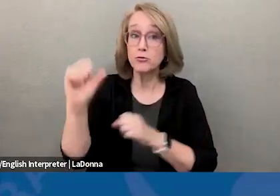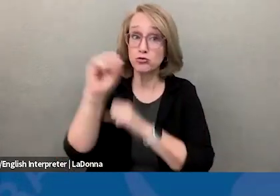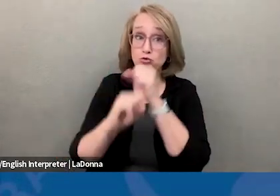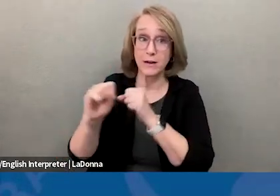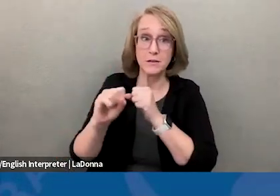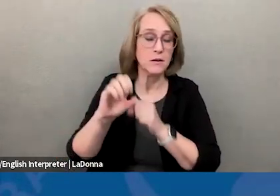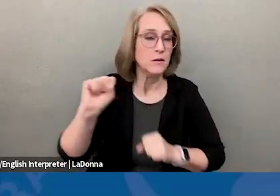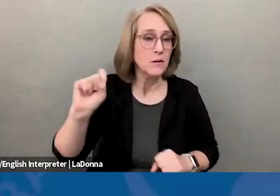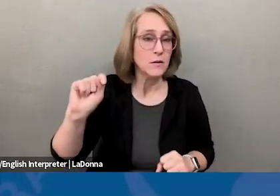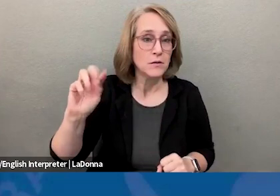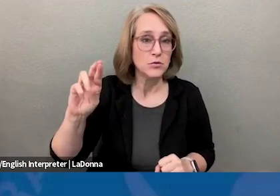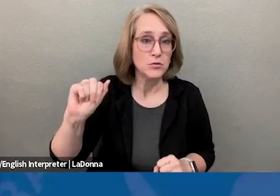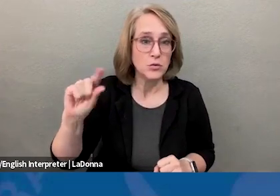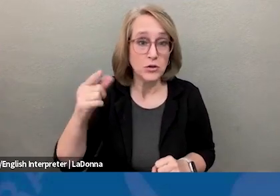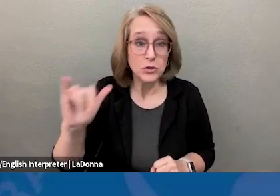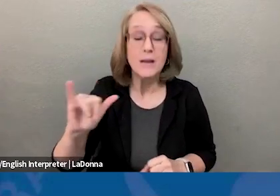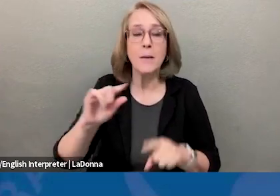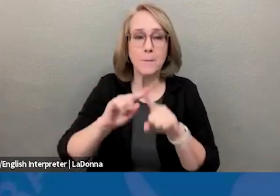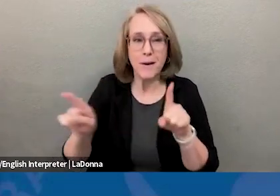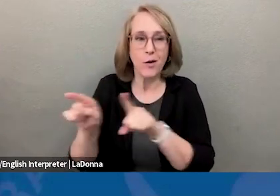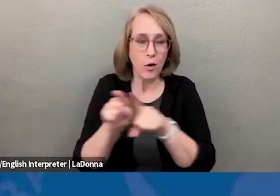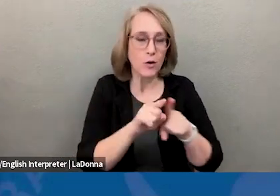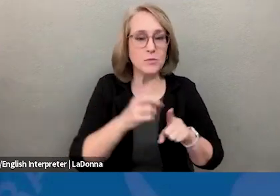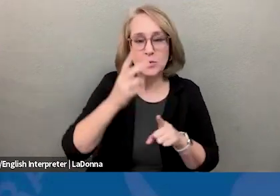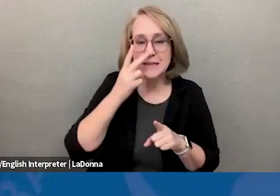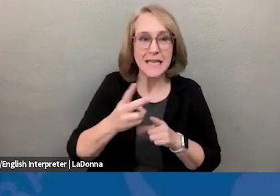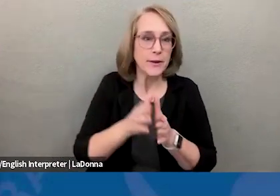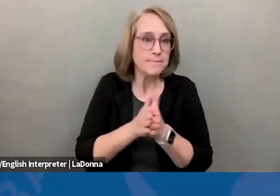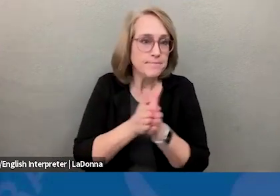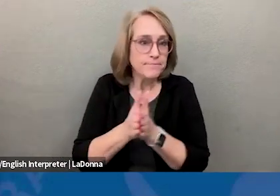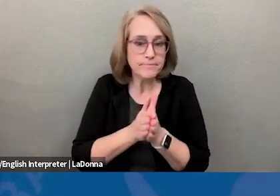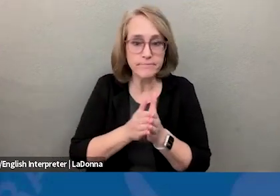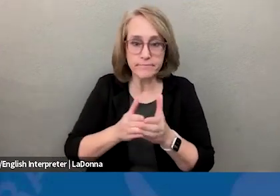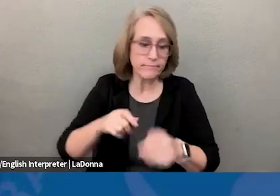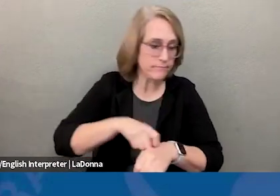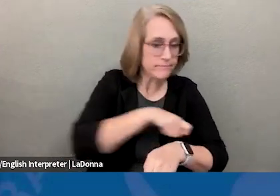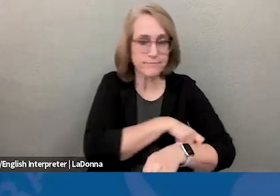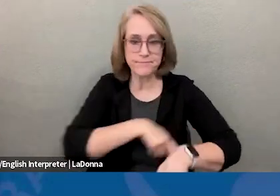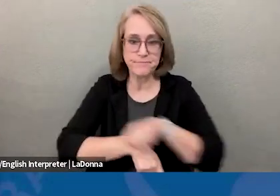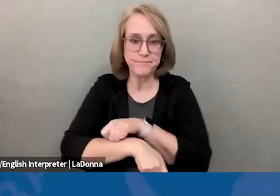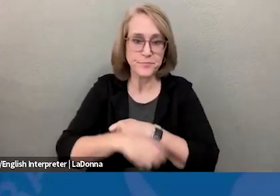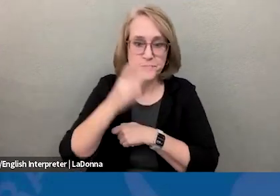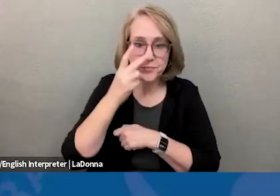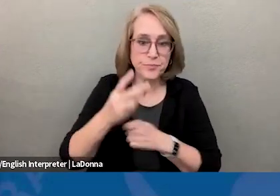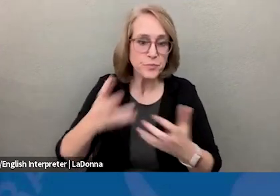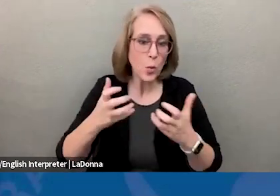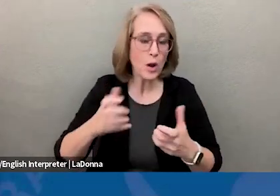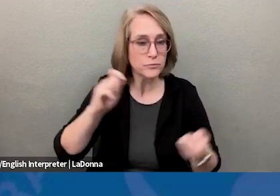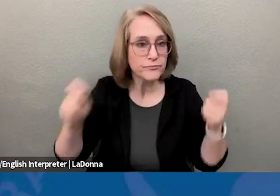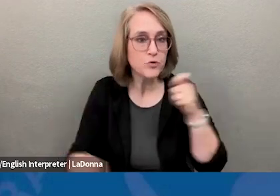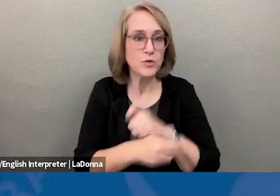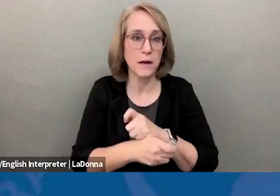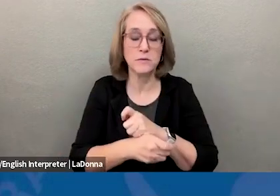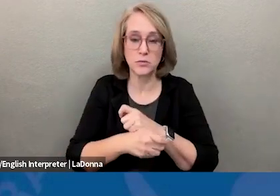importantly, the momentum towards recommendations and implementation, leading to real change in terms of being able to